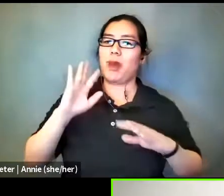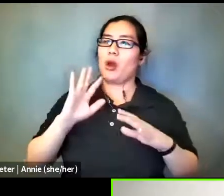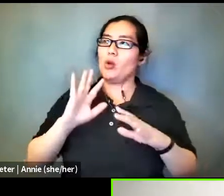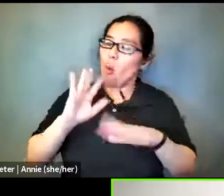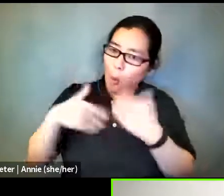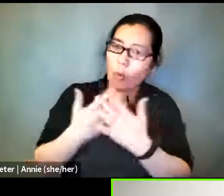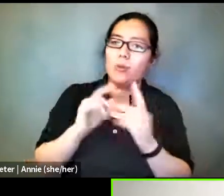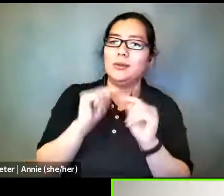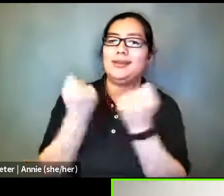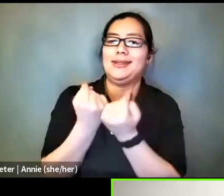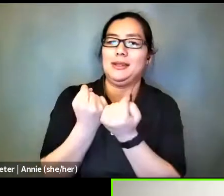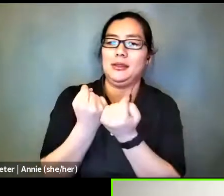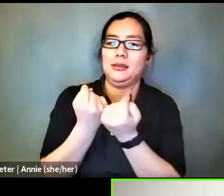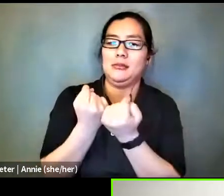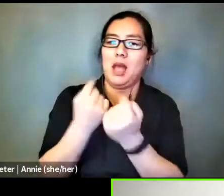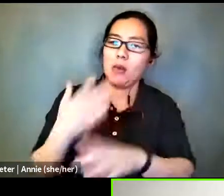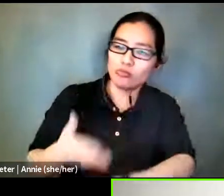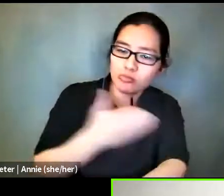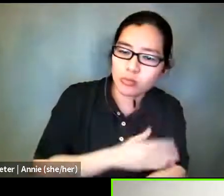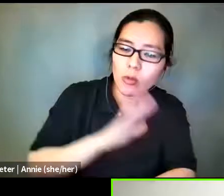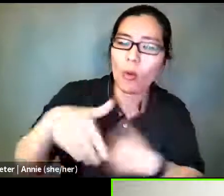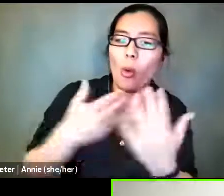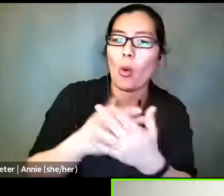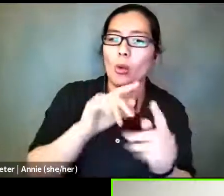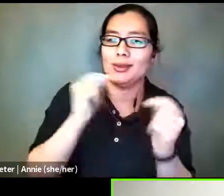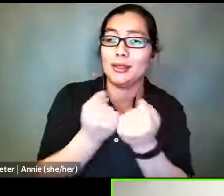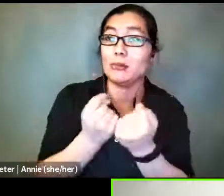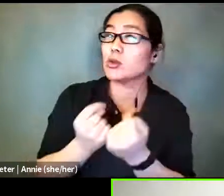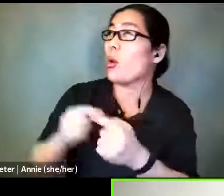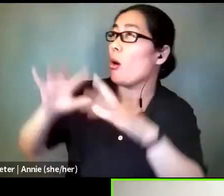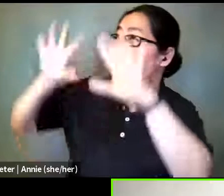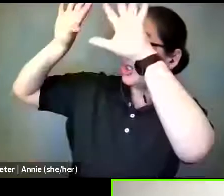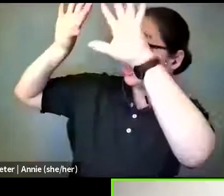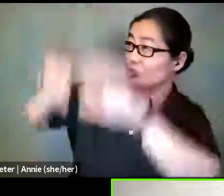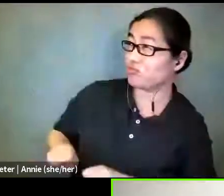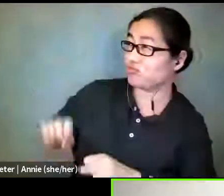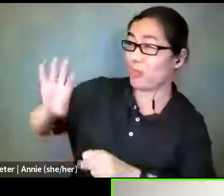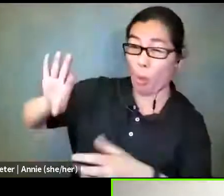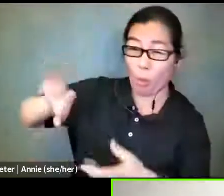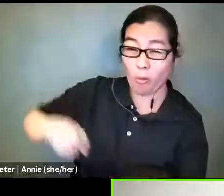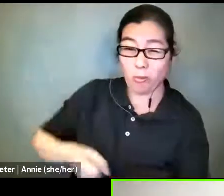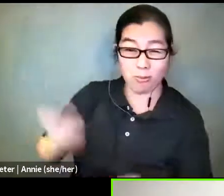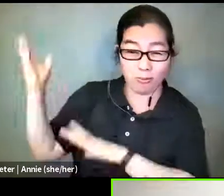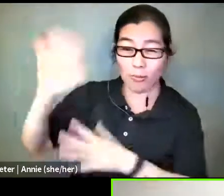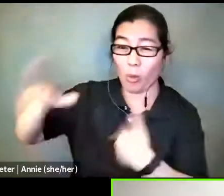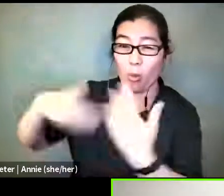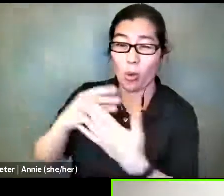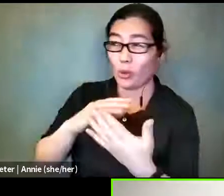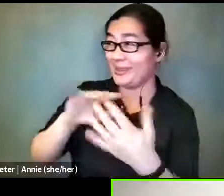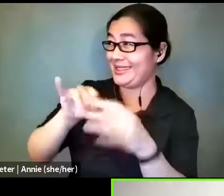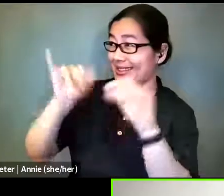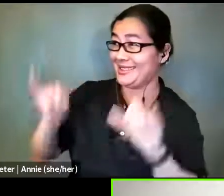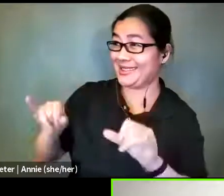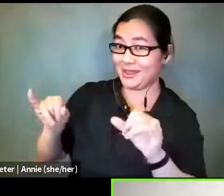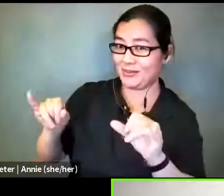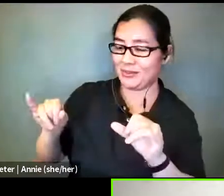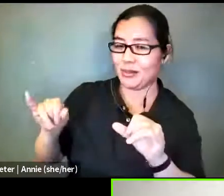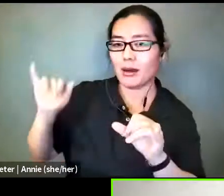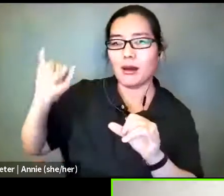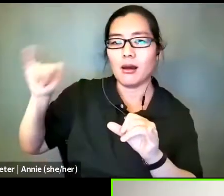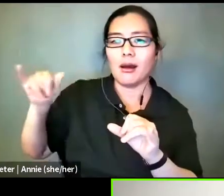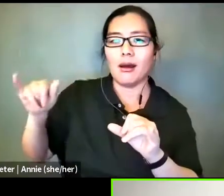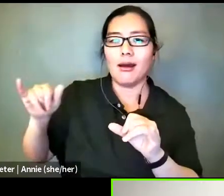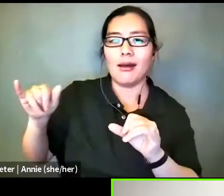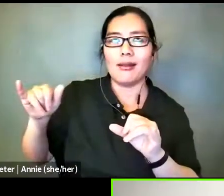disruptive of the existing systems. So we're in, I would call us in testing